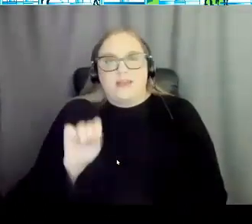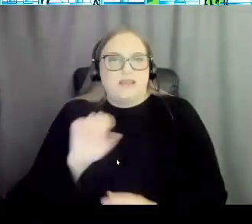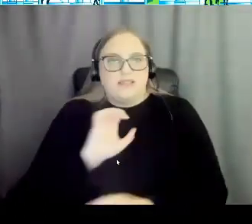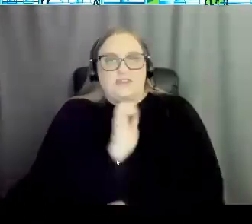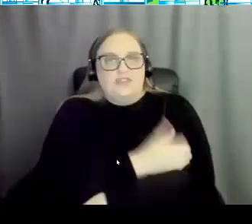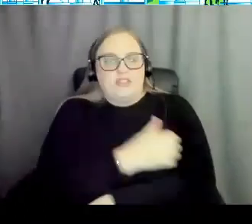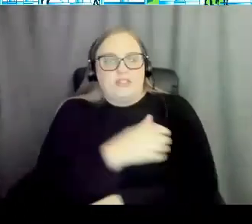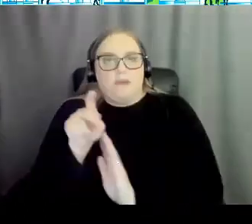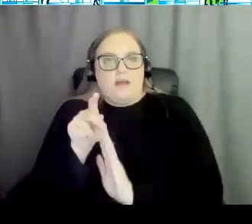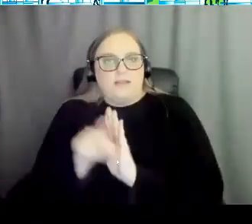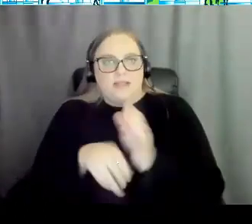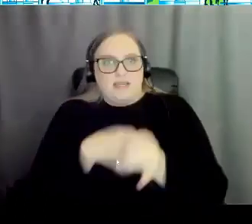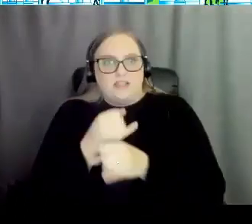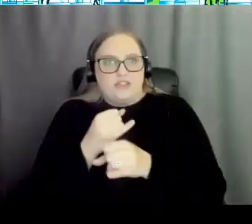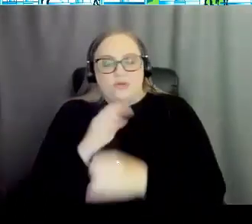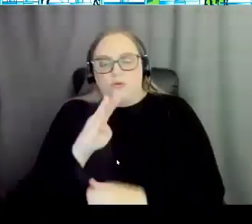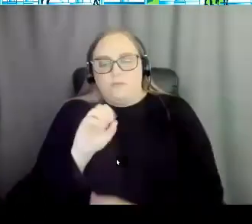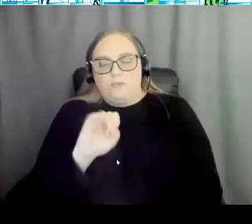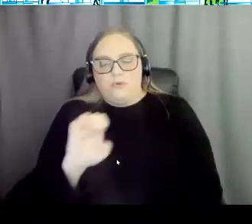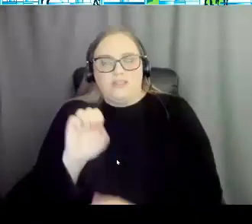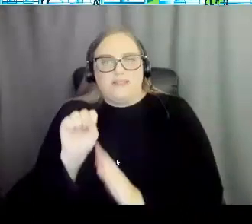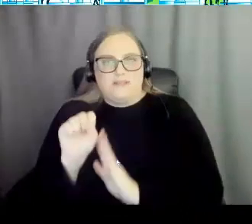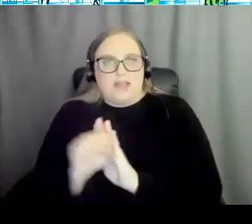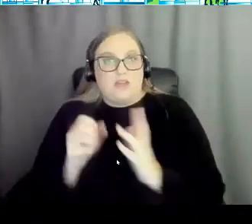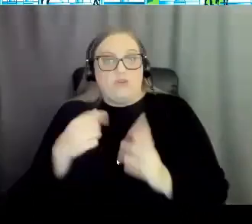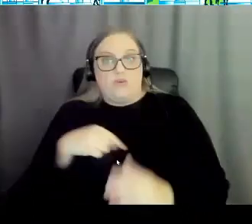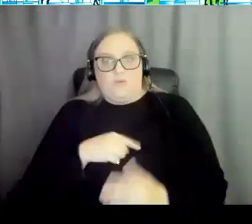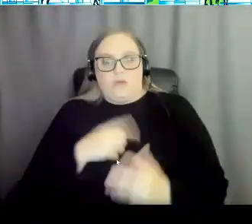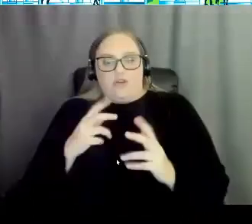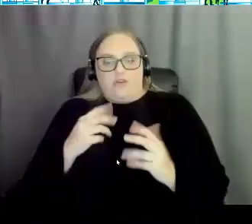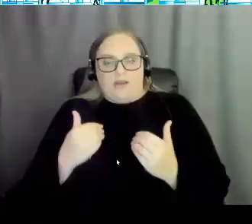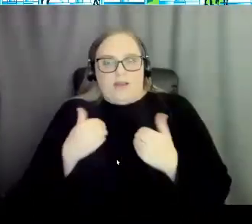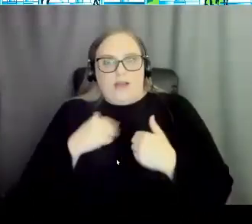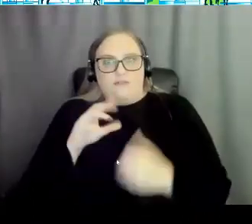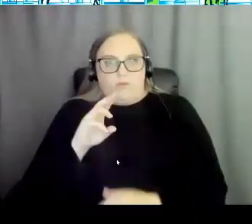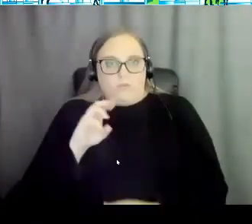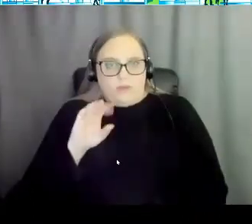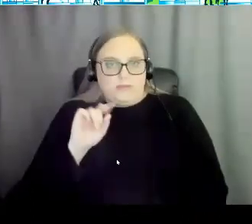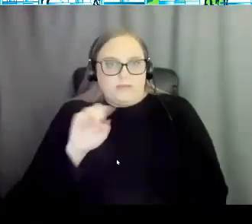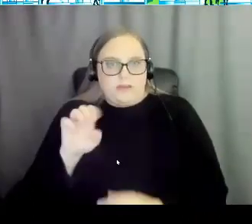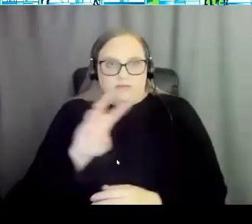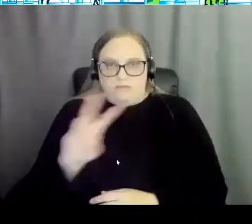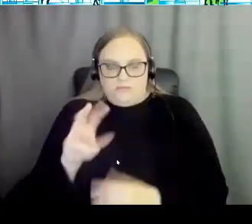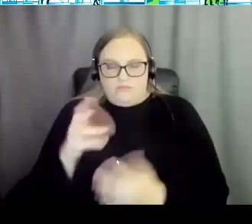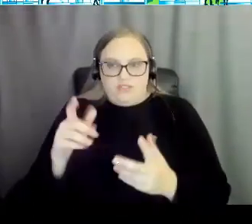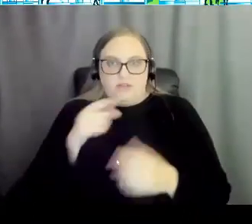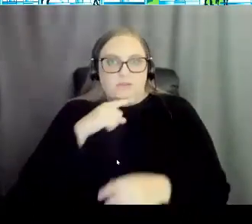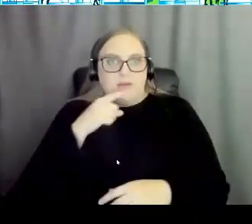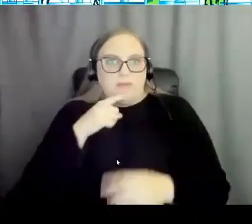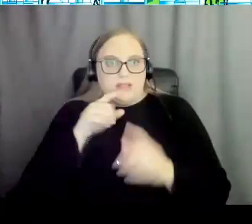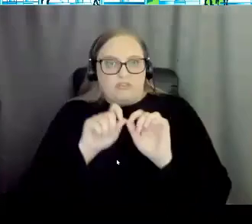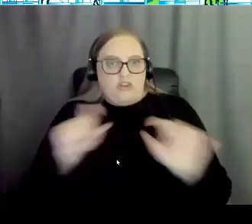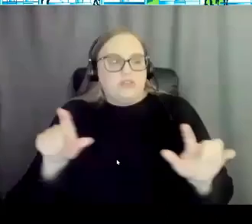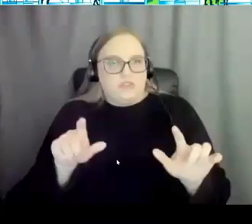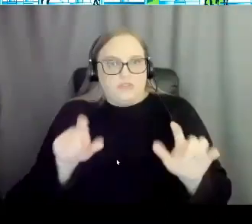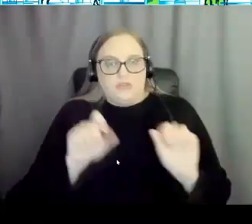State. We actually already have a website that was publicly launched. So you can find that on the